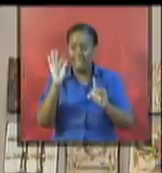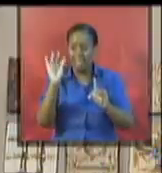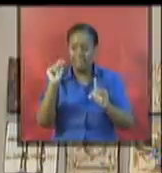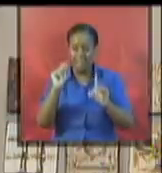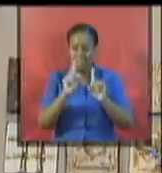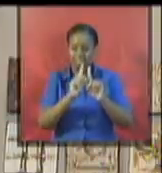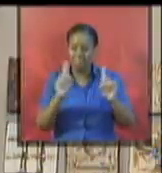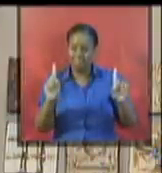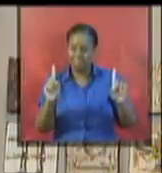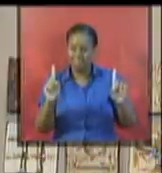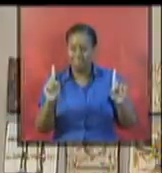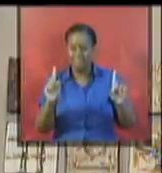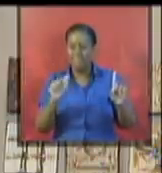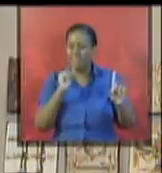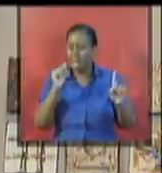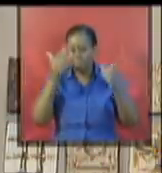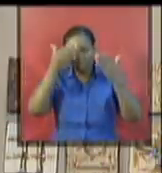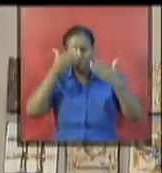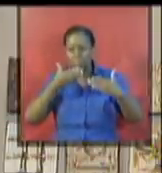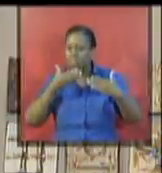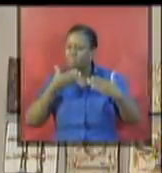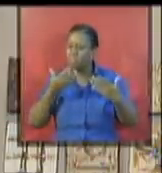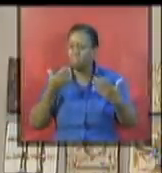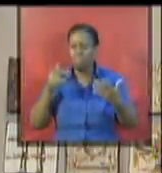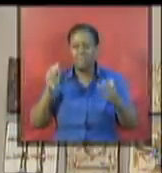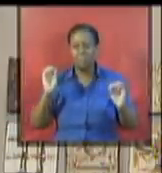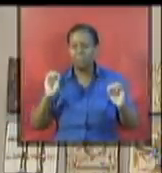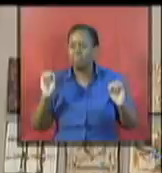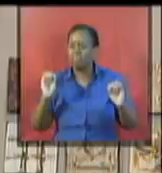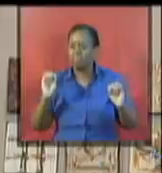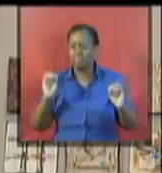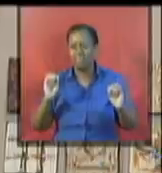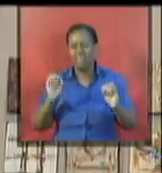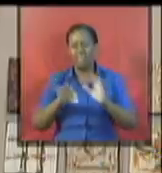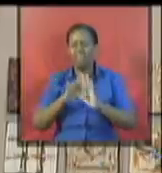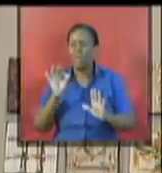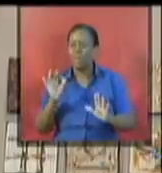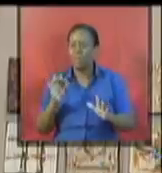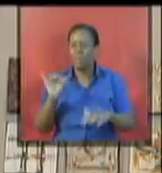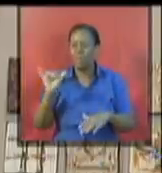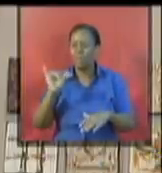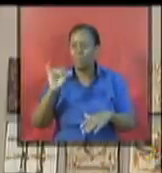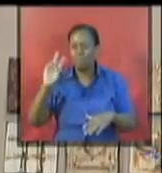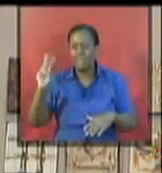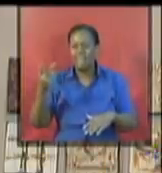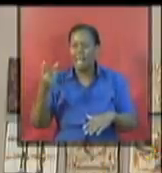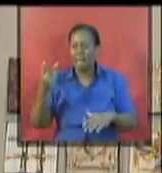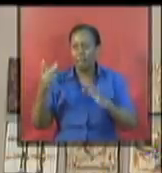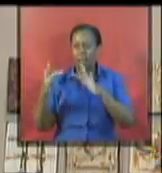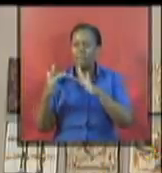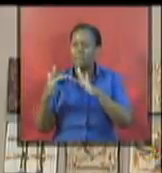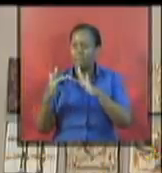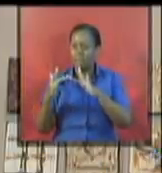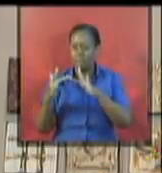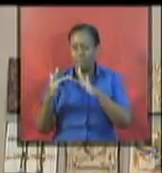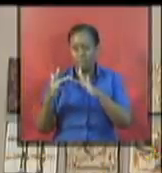quarantined and are subjected to testing. Secondary contacts, meeting that same criteria, who are in contact with the primary contacts and tertiary contacts